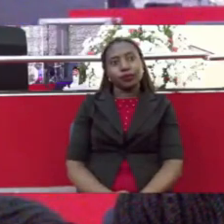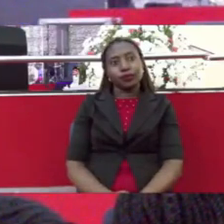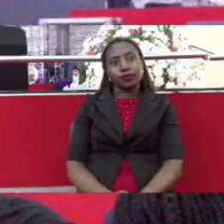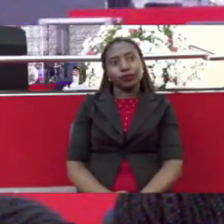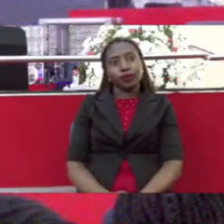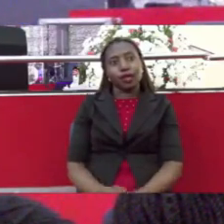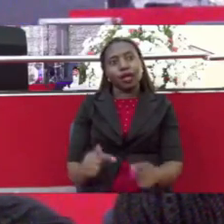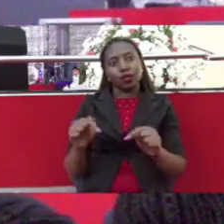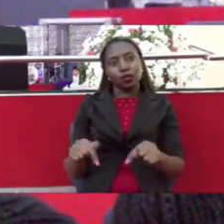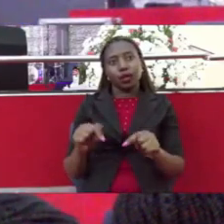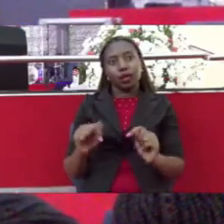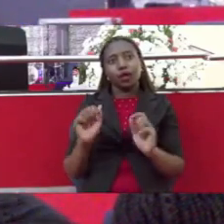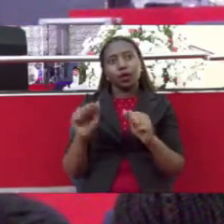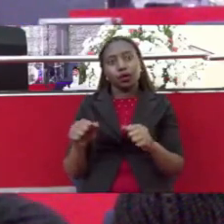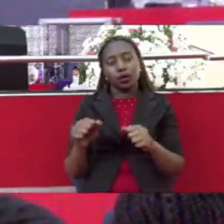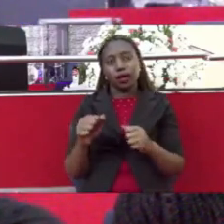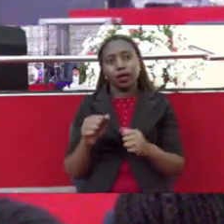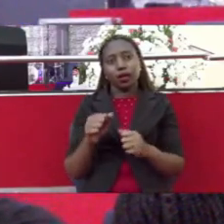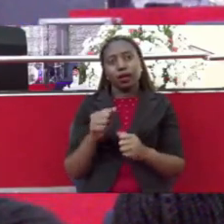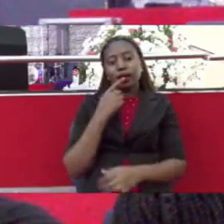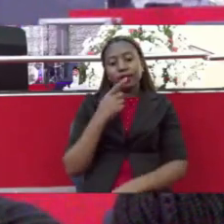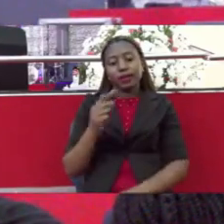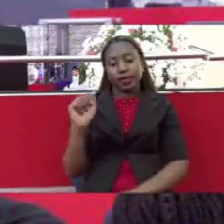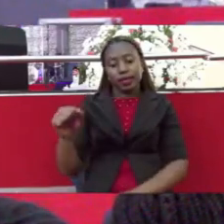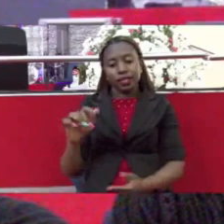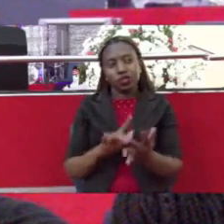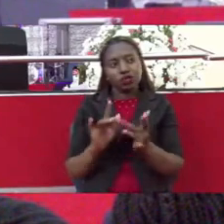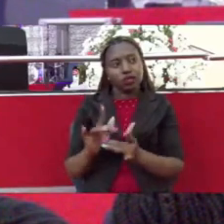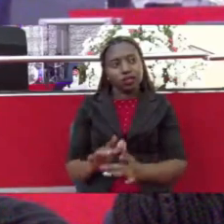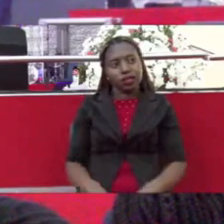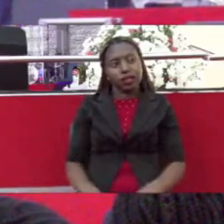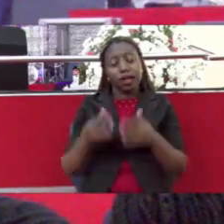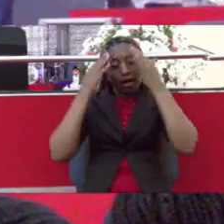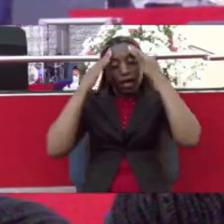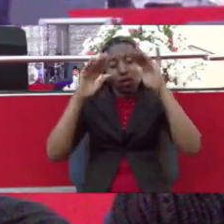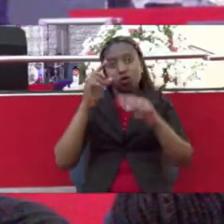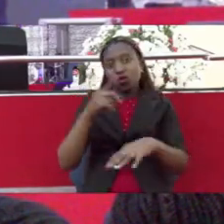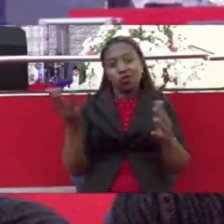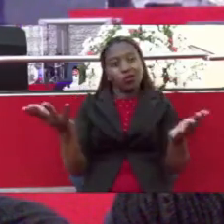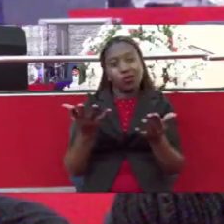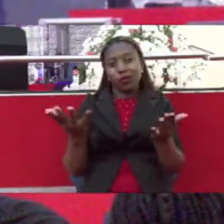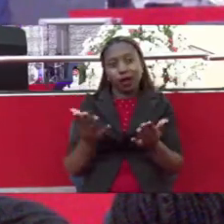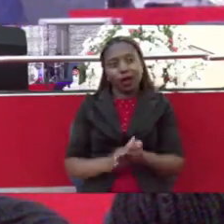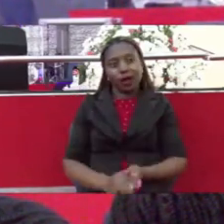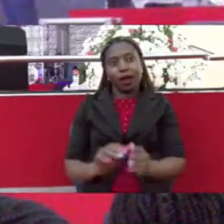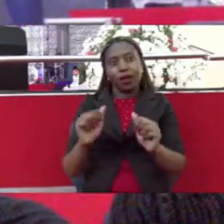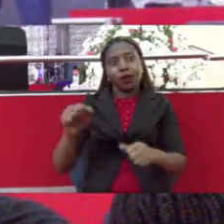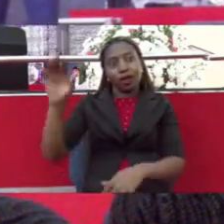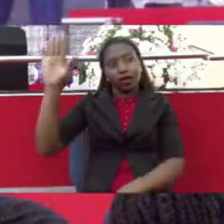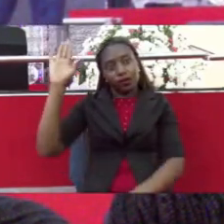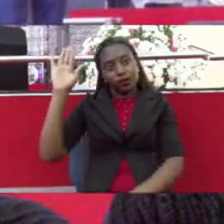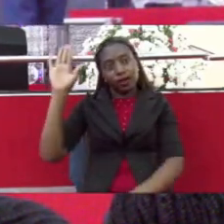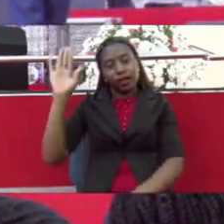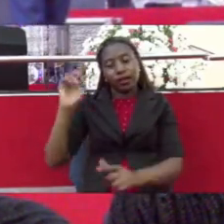say yes to Jesus. Leo unaweza sema ndio Yesu. I don't know where you are. Sijui uko wapi pale. You can just lift up your hand and I'm